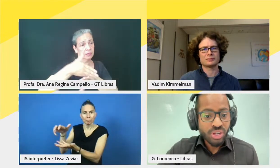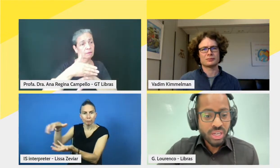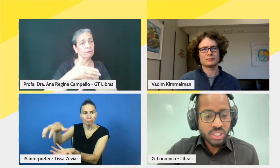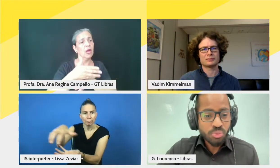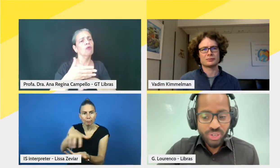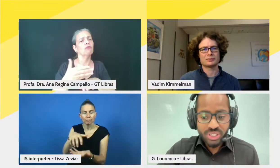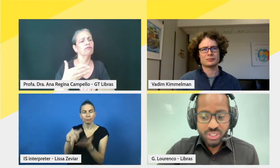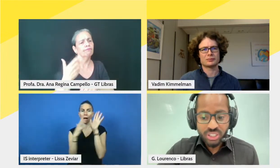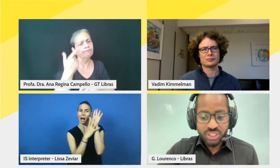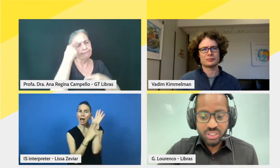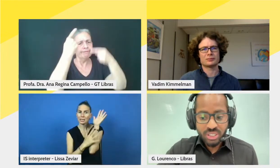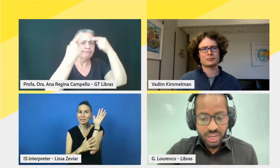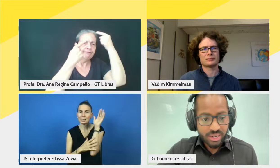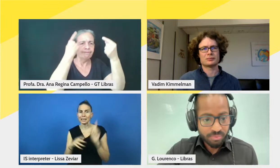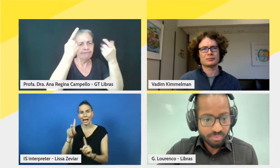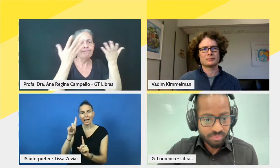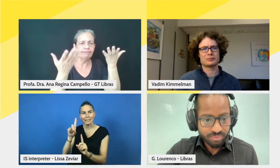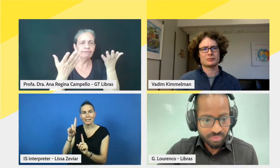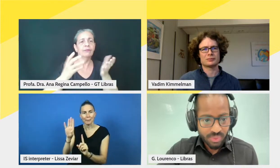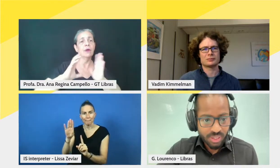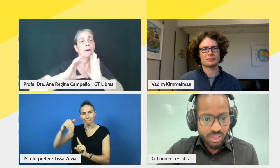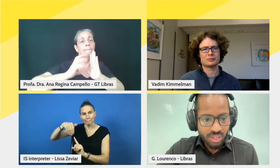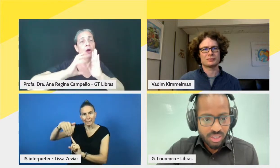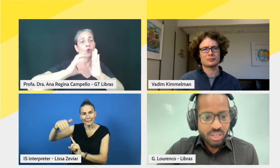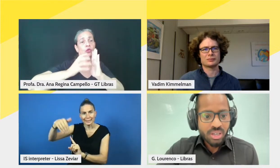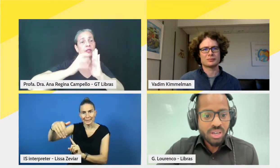of his presentation today.